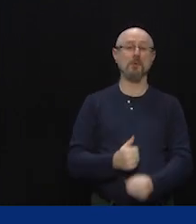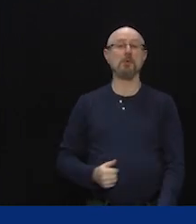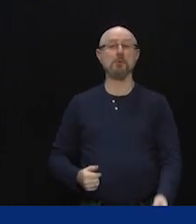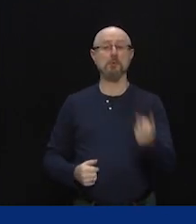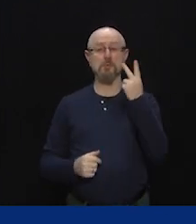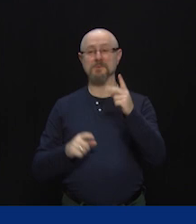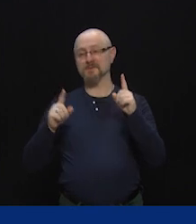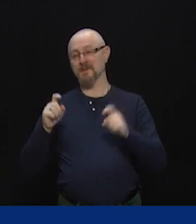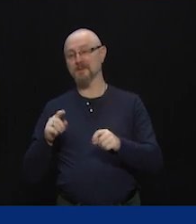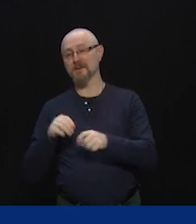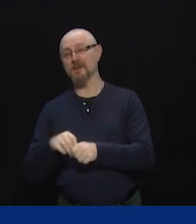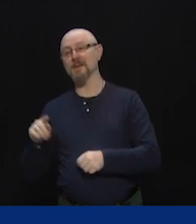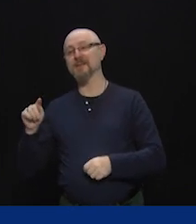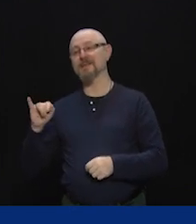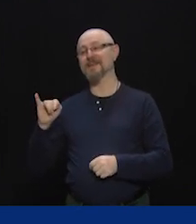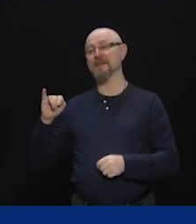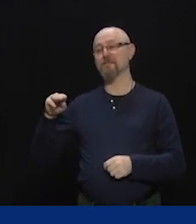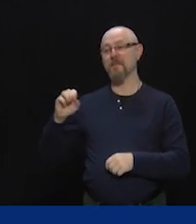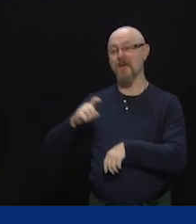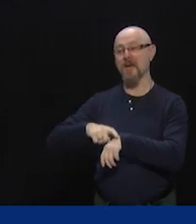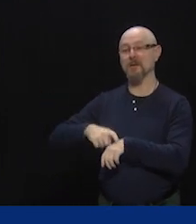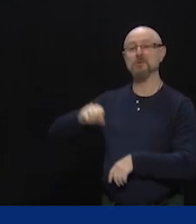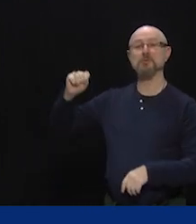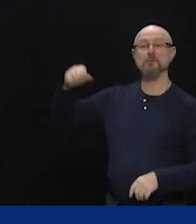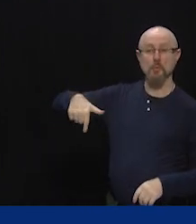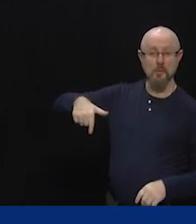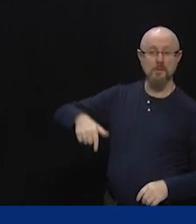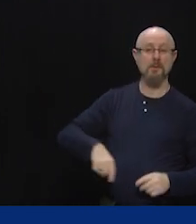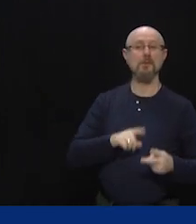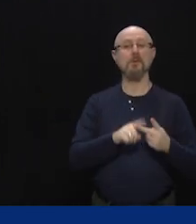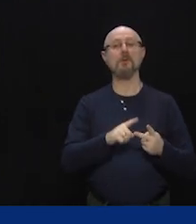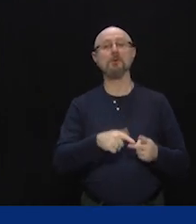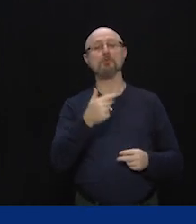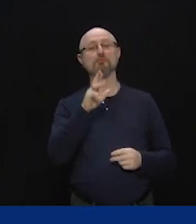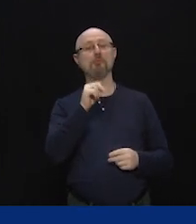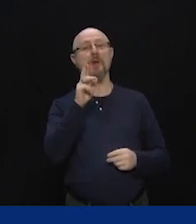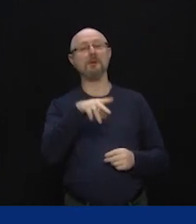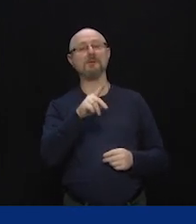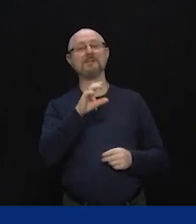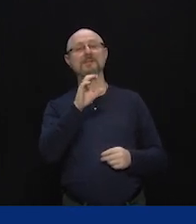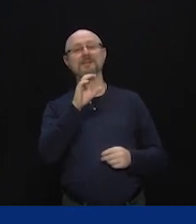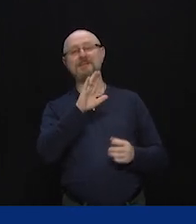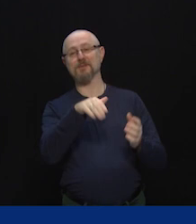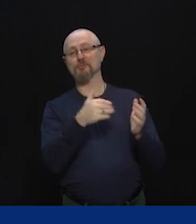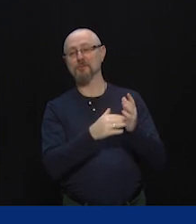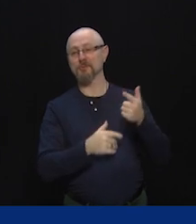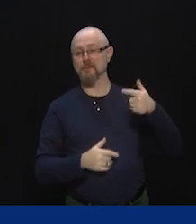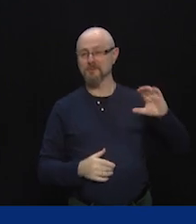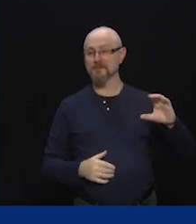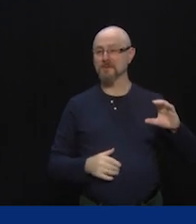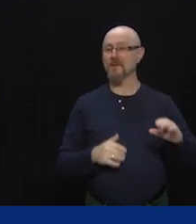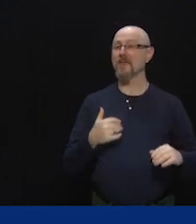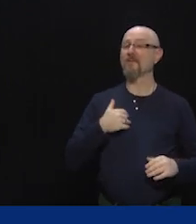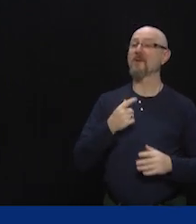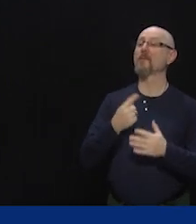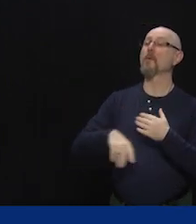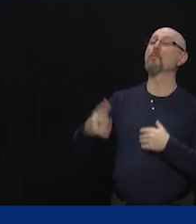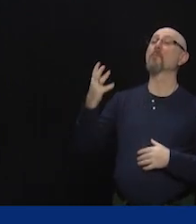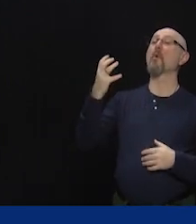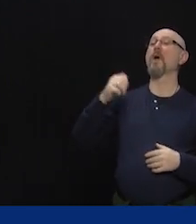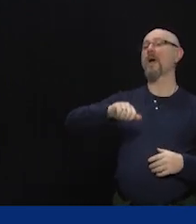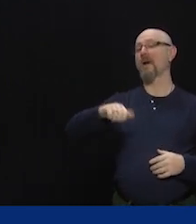Grand Central last week. We expect 5 more transit hub testing sites to come online this week.